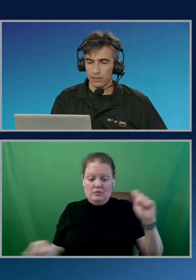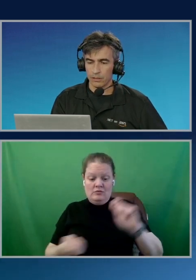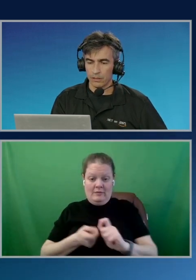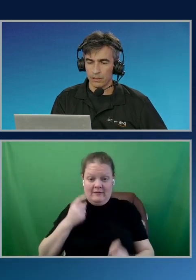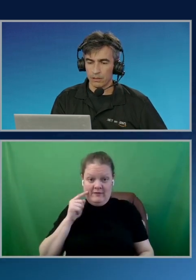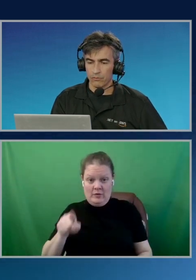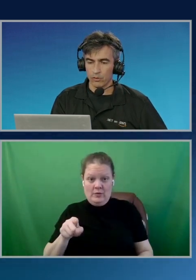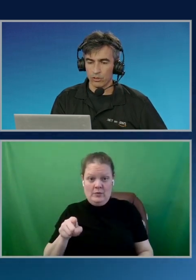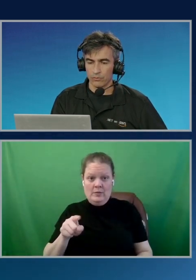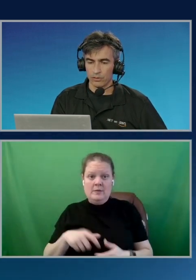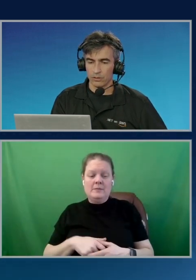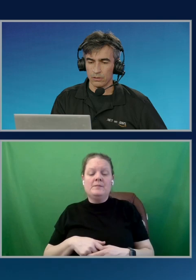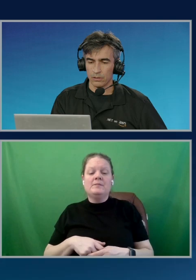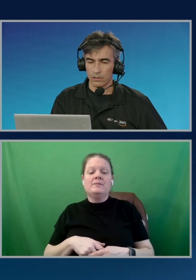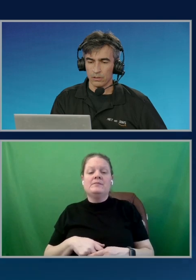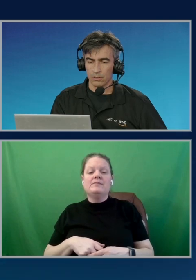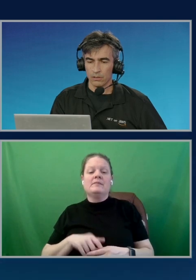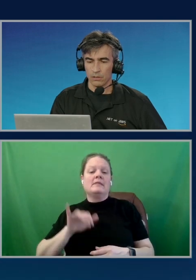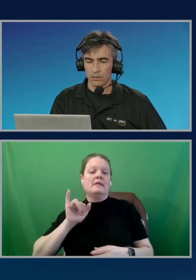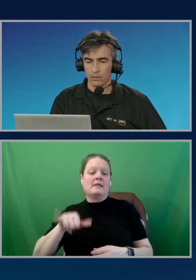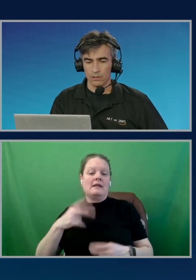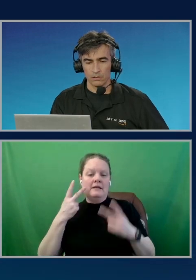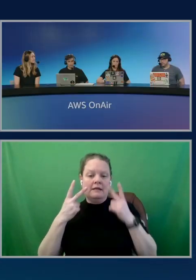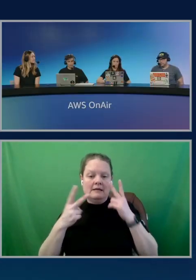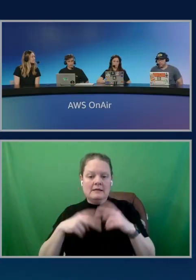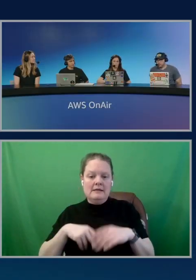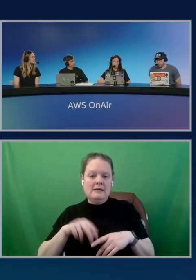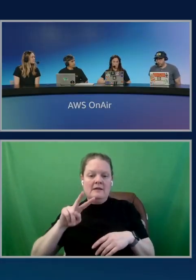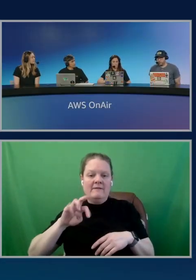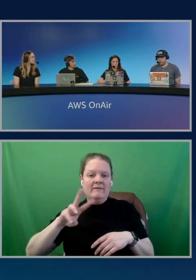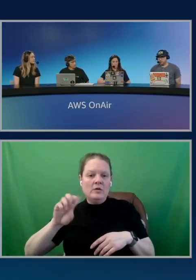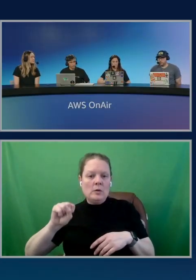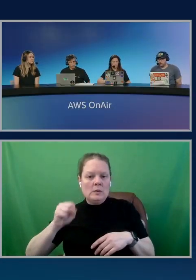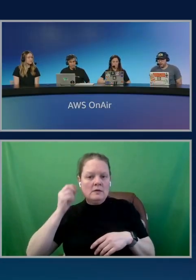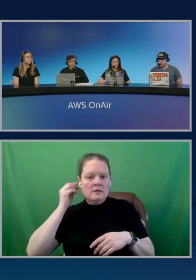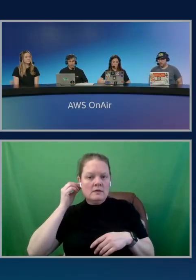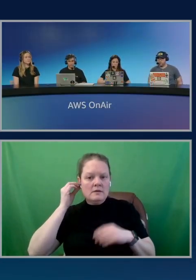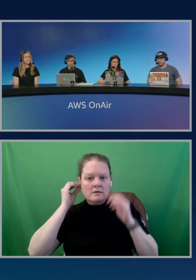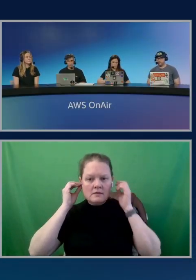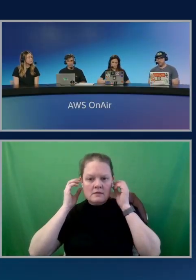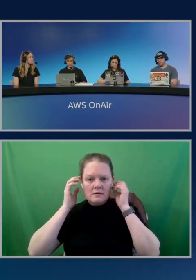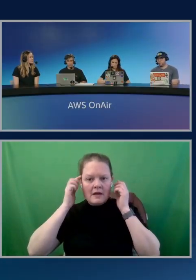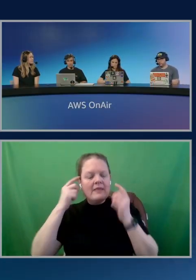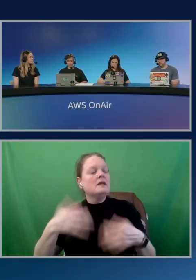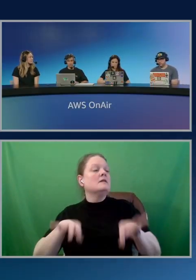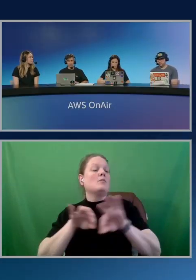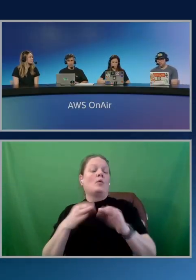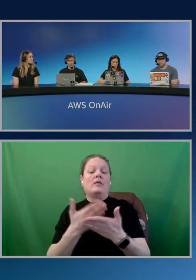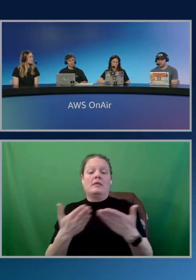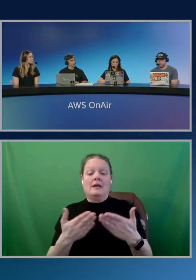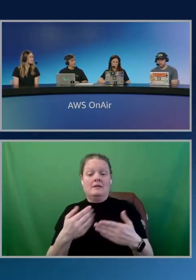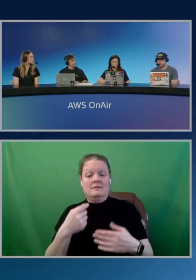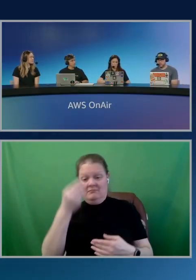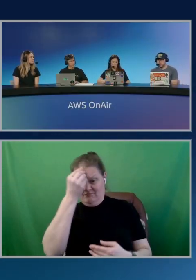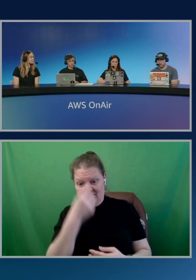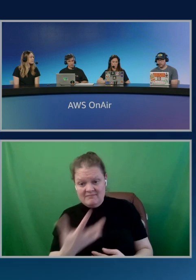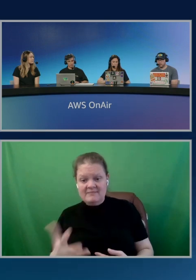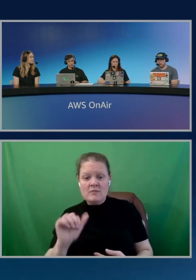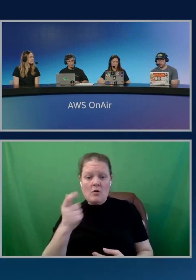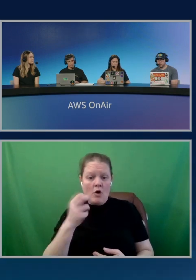can be seen in view diffs. I think this is a really important thing to call out, Arthur, too, and I'm curious your thoughts on this,